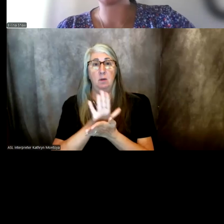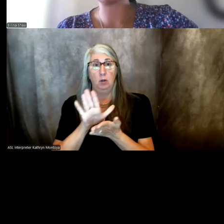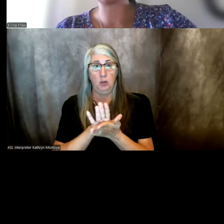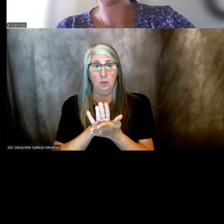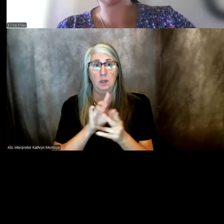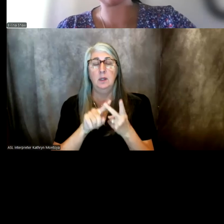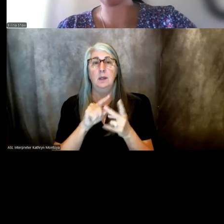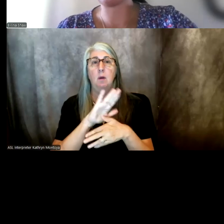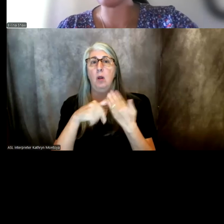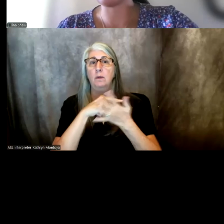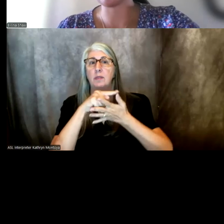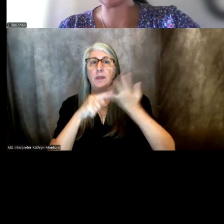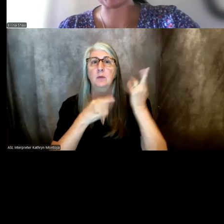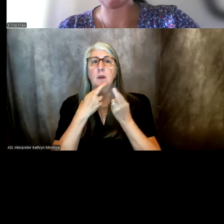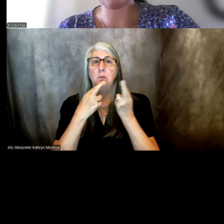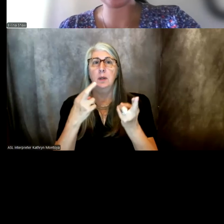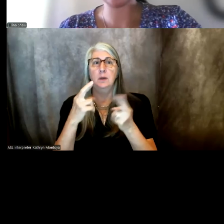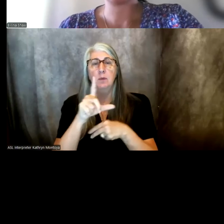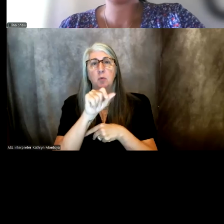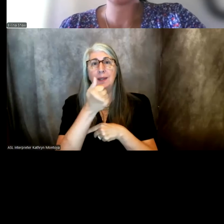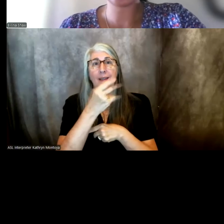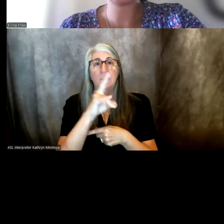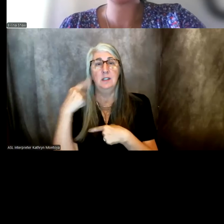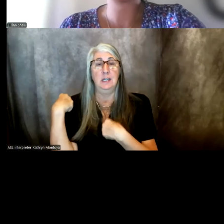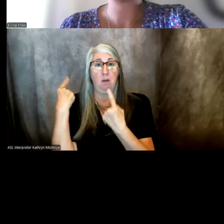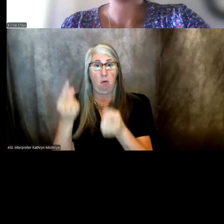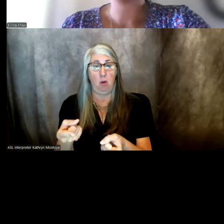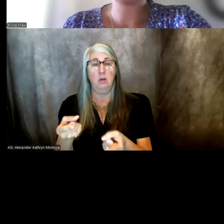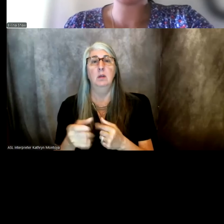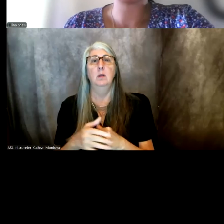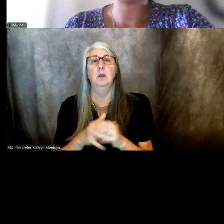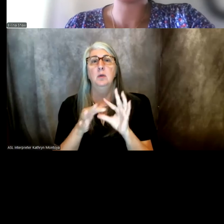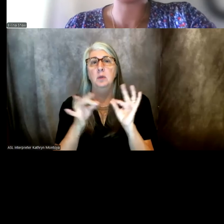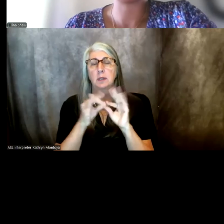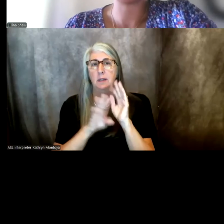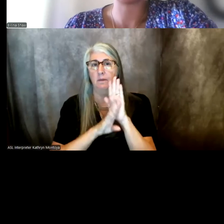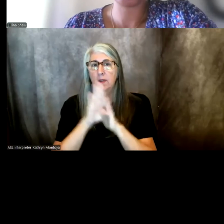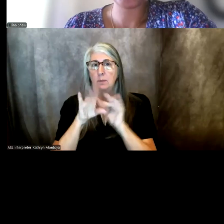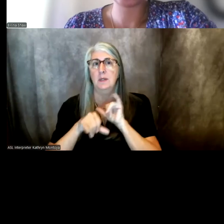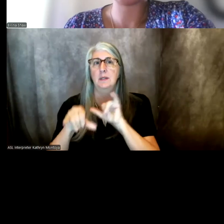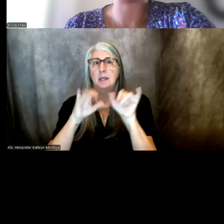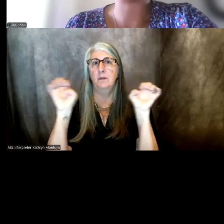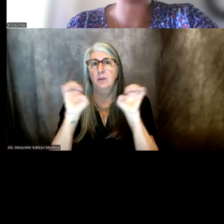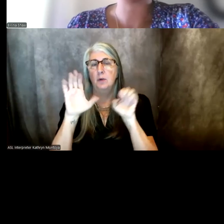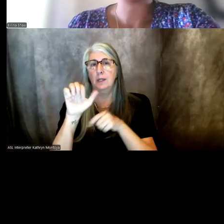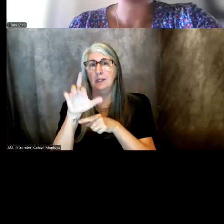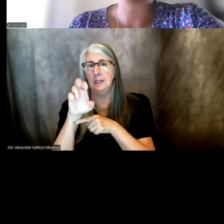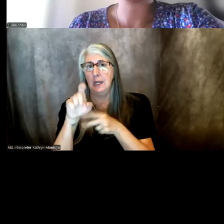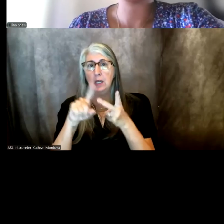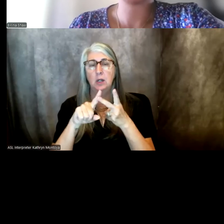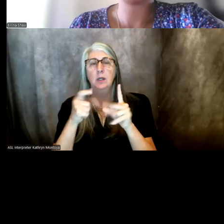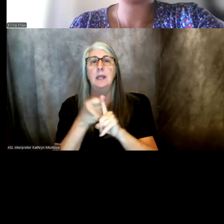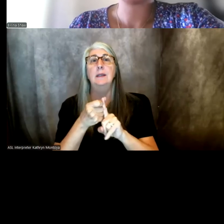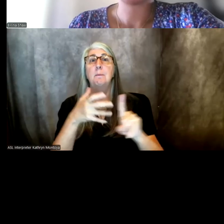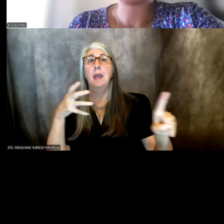these recommendations that have spanned from 2017 on to say that developing the standard for crisis care, expanding crisis care, have